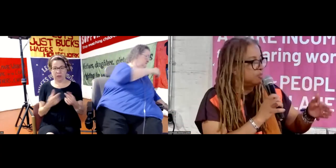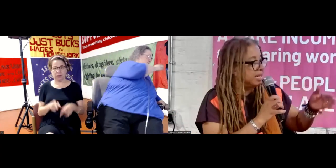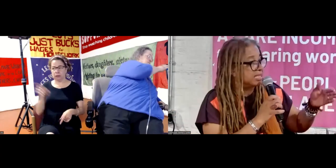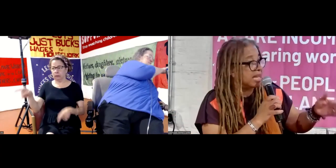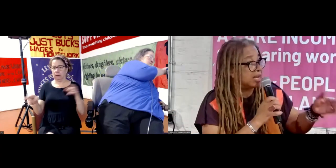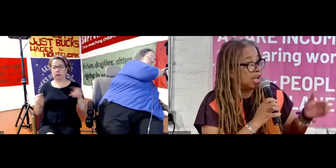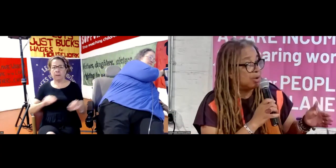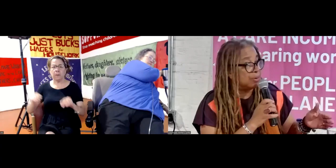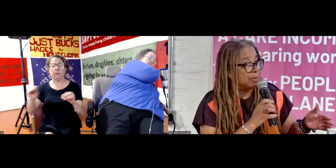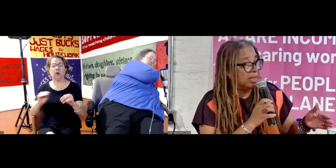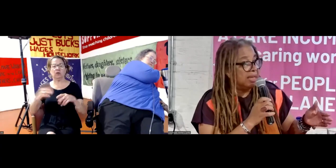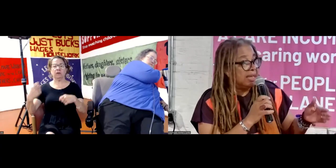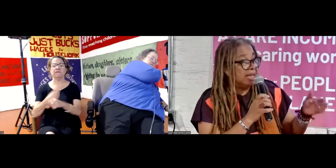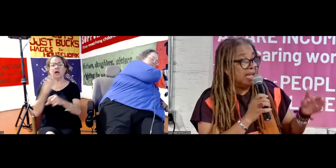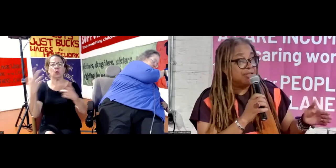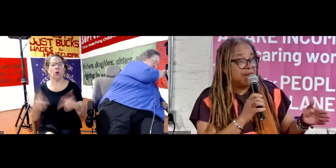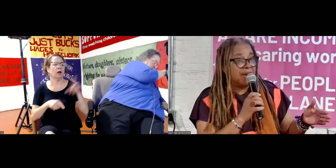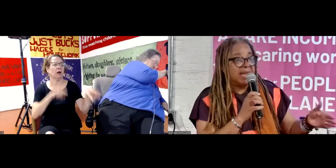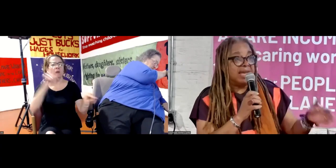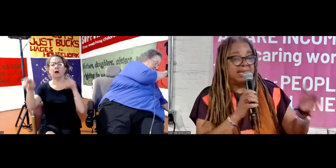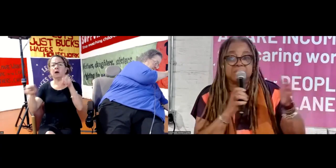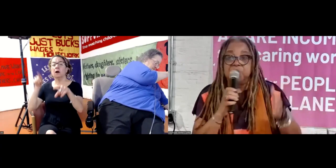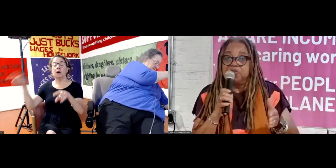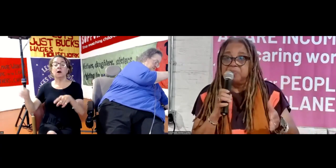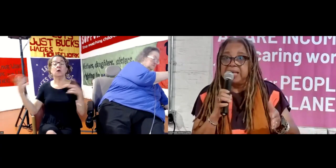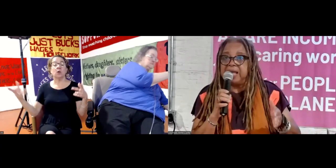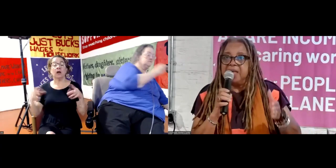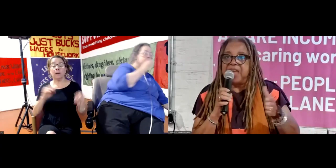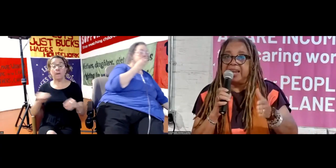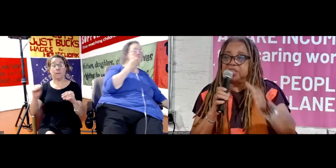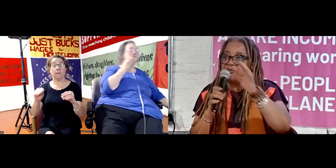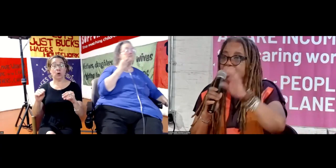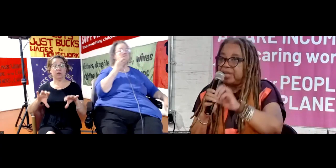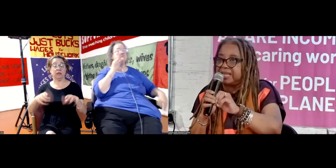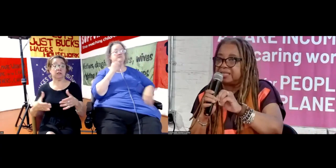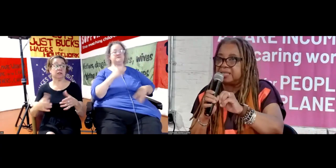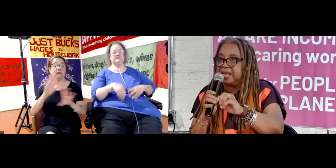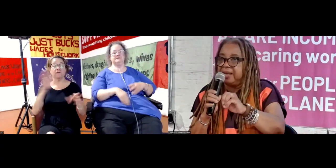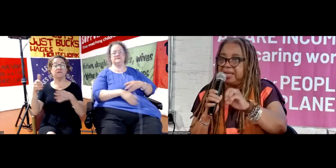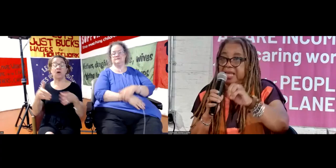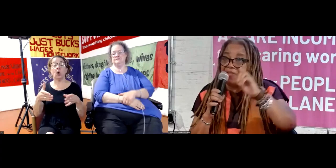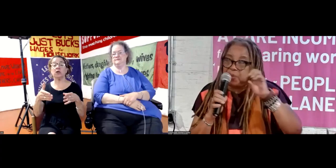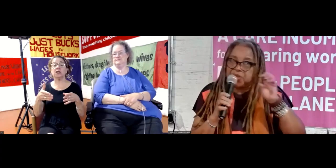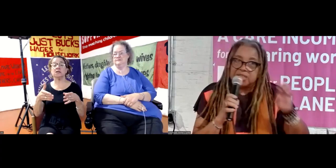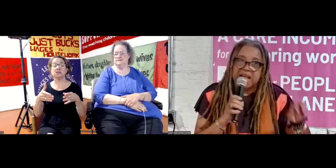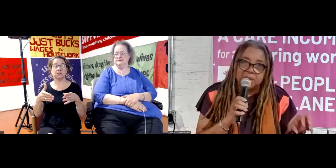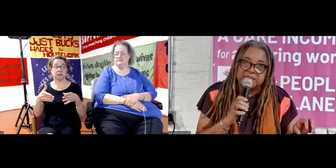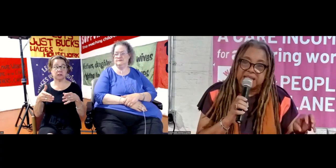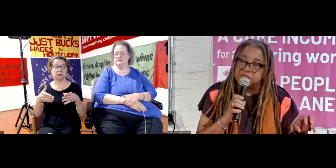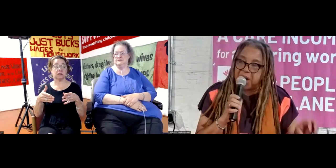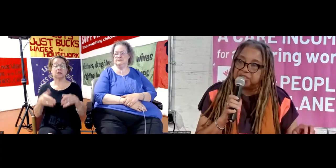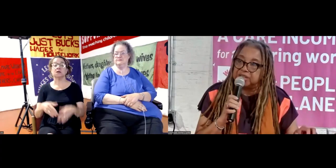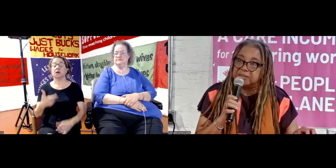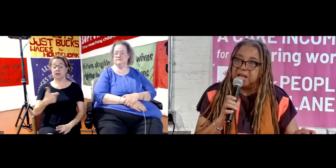that movement is gonna go. Either it is a movement that is focused, even with